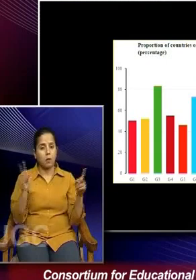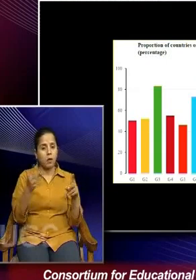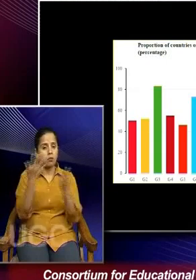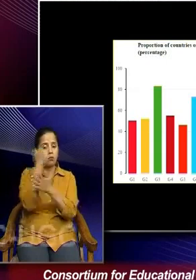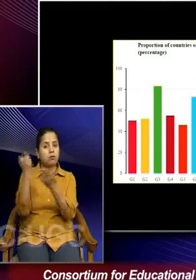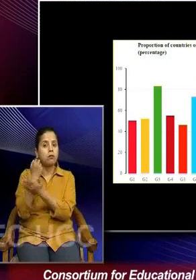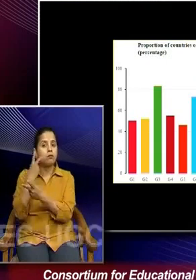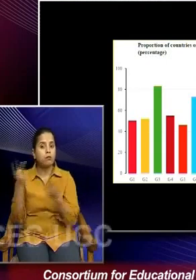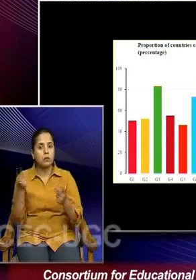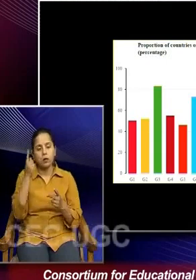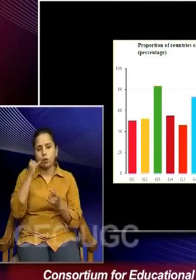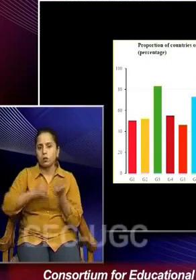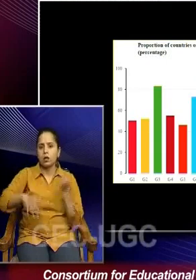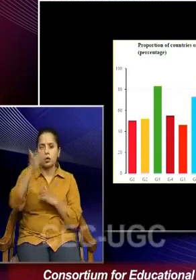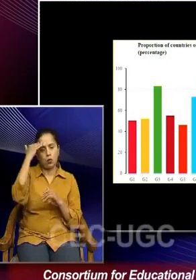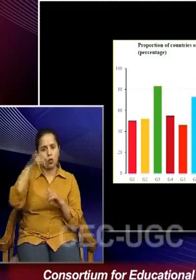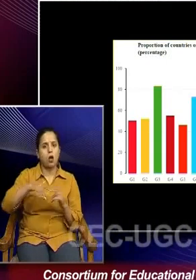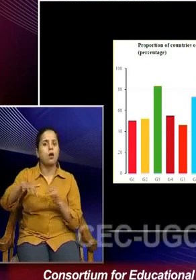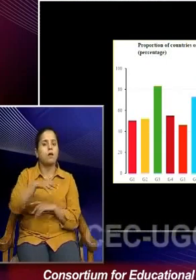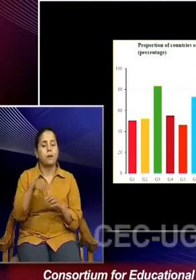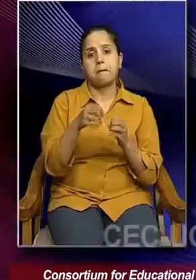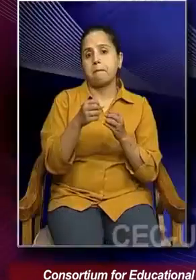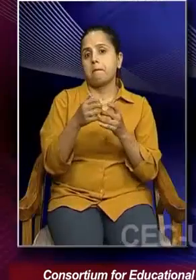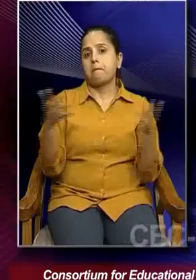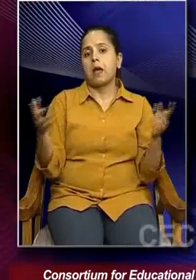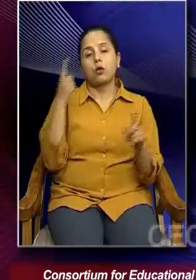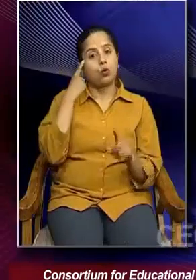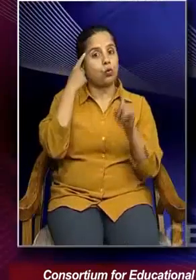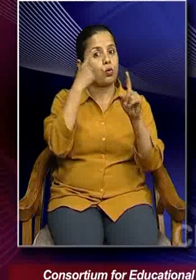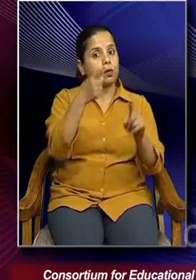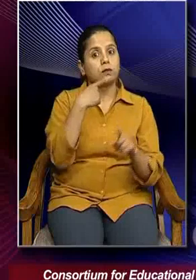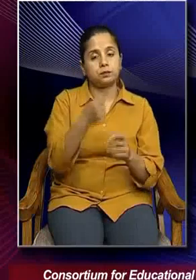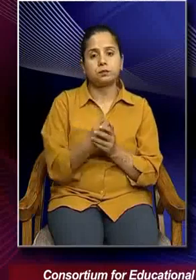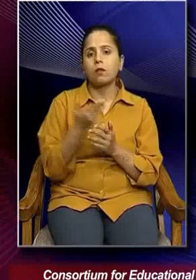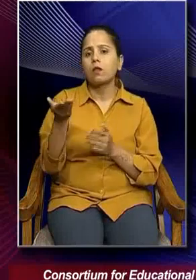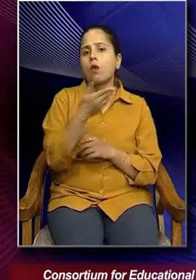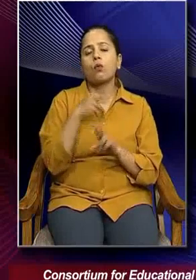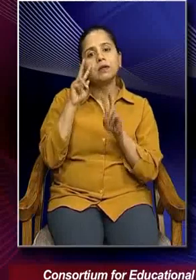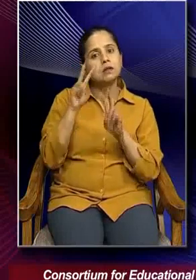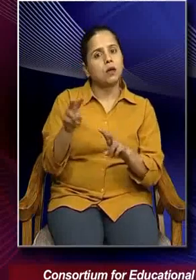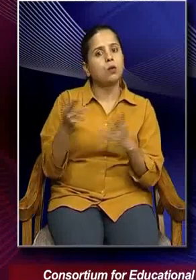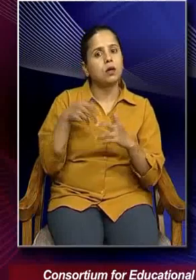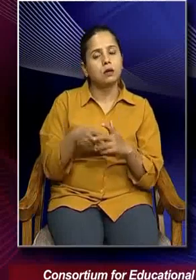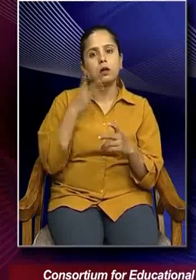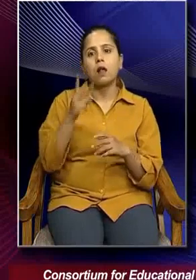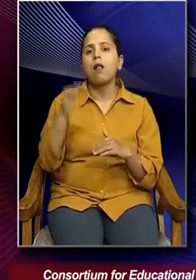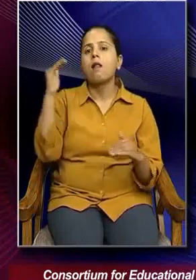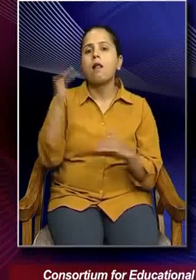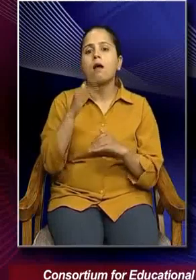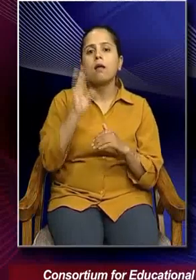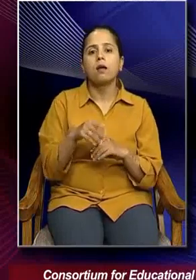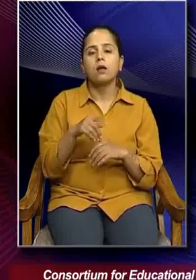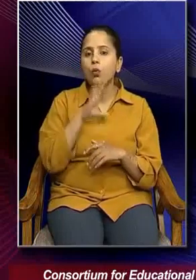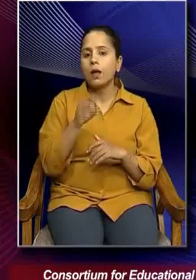what kind of situation exists today, so for majority of these goals, what we observe is that there is a scarcity of